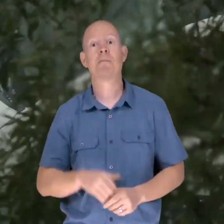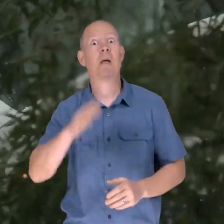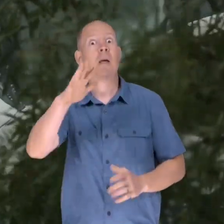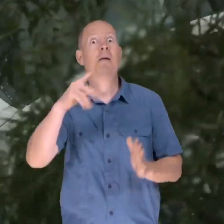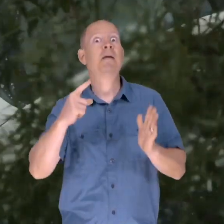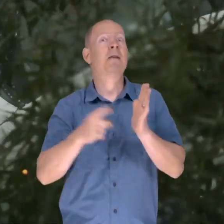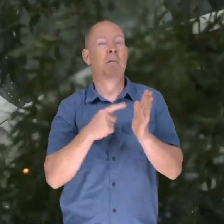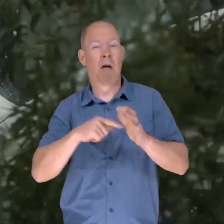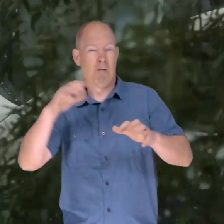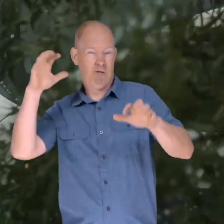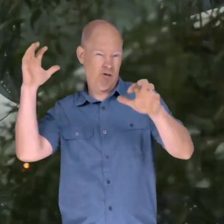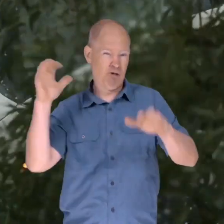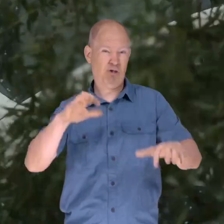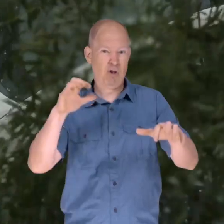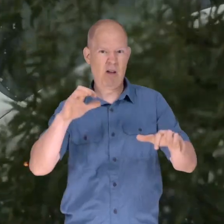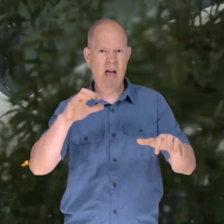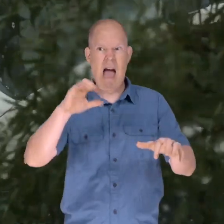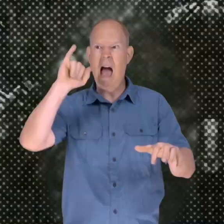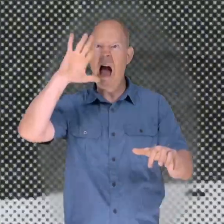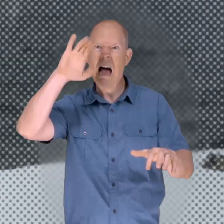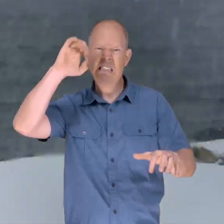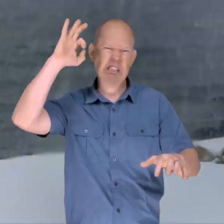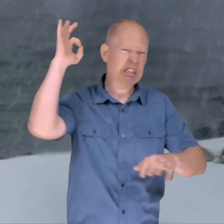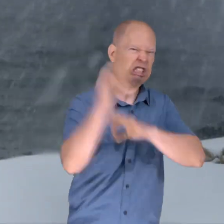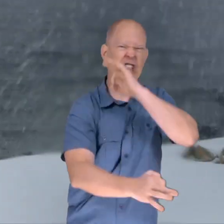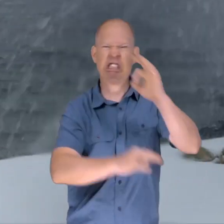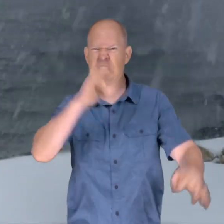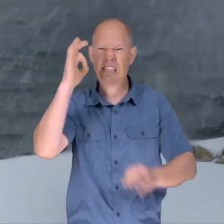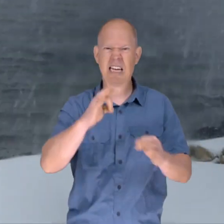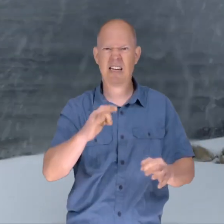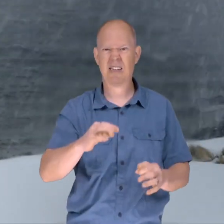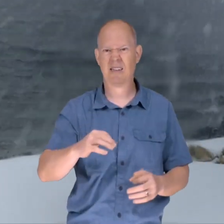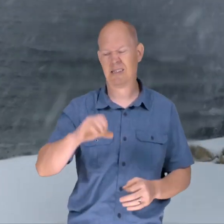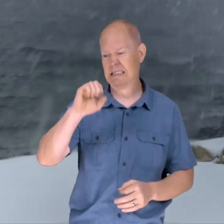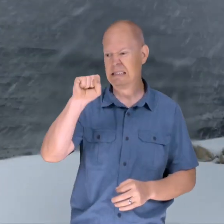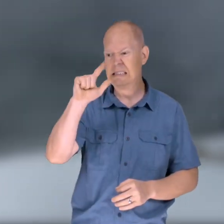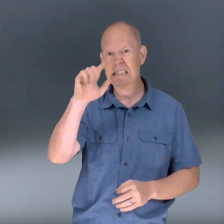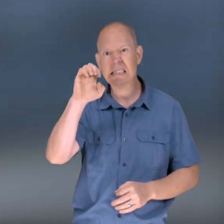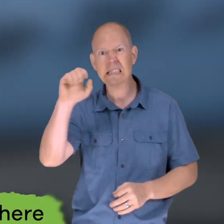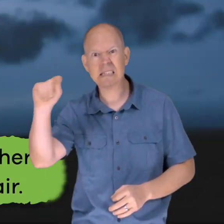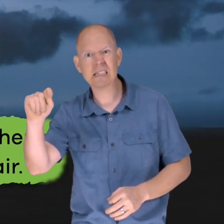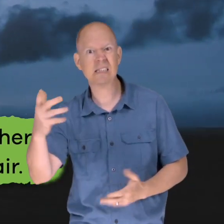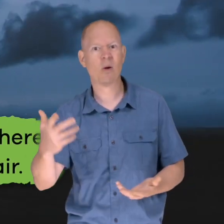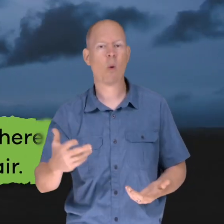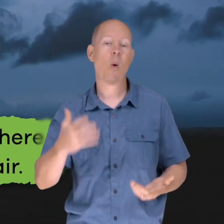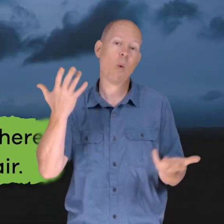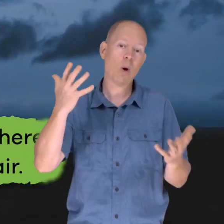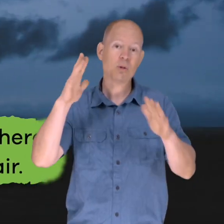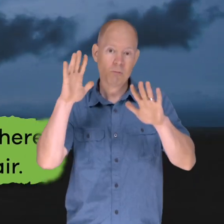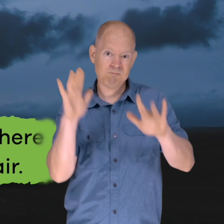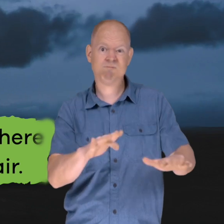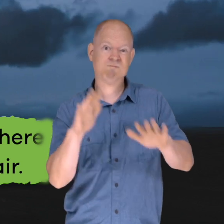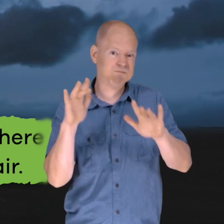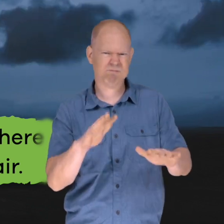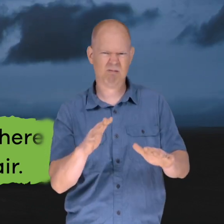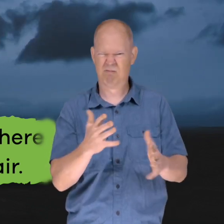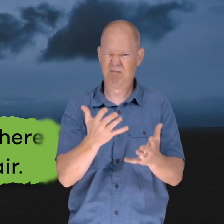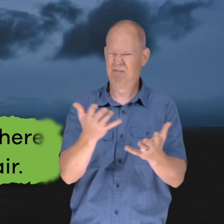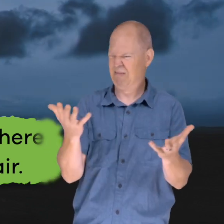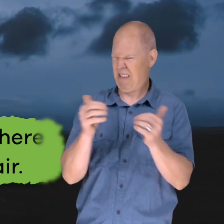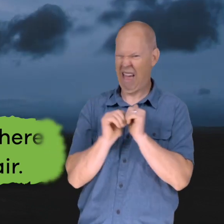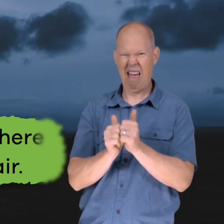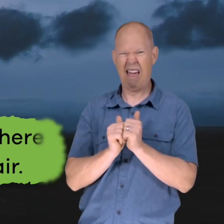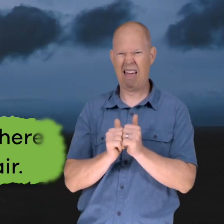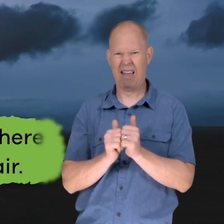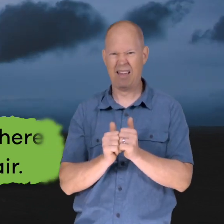Sometimes a thunderstorm might have hail, sleet, or snow instead. These storms happen when there is a